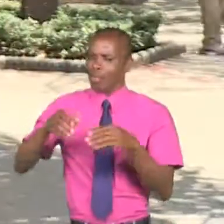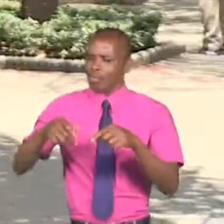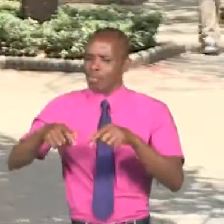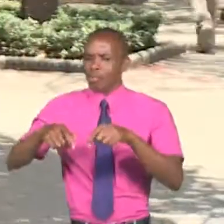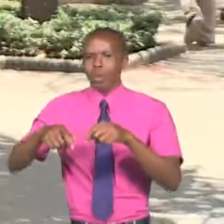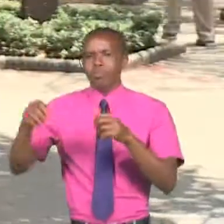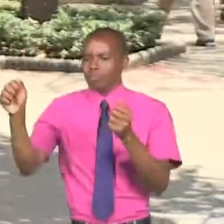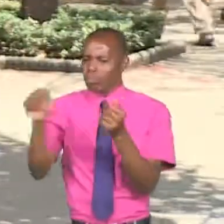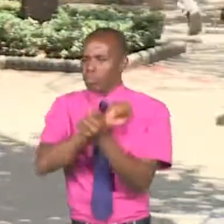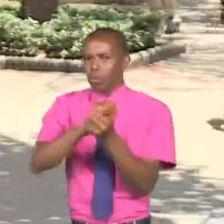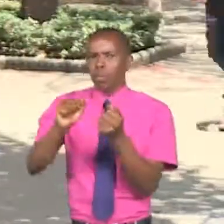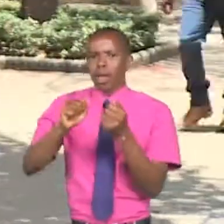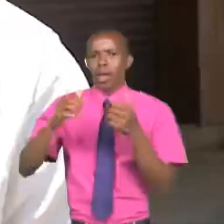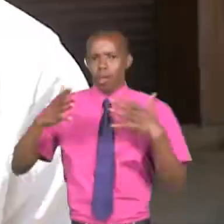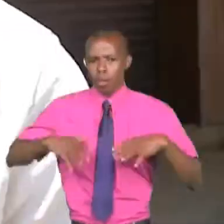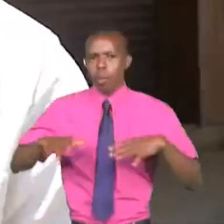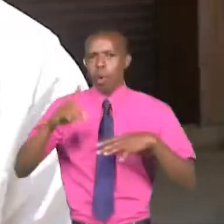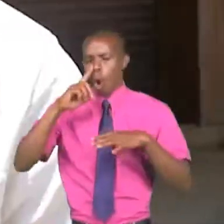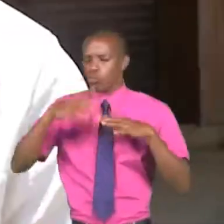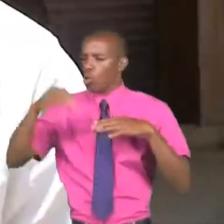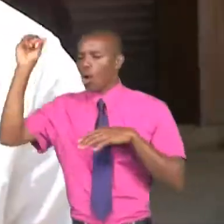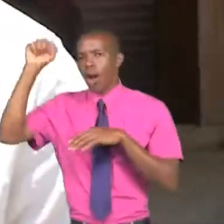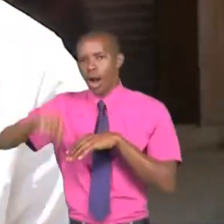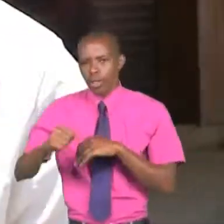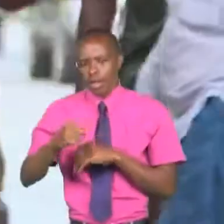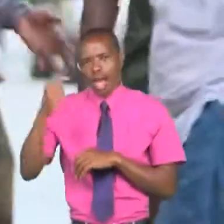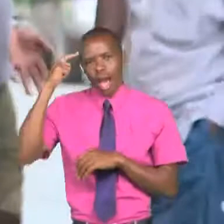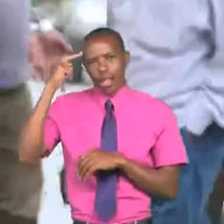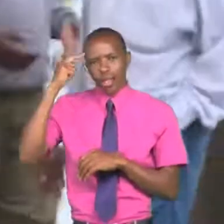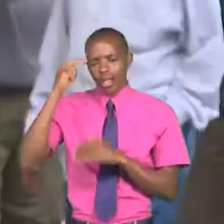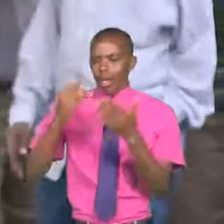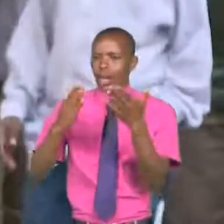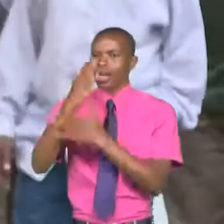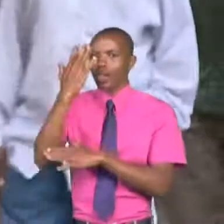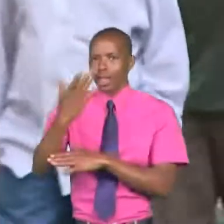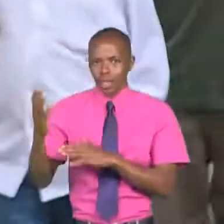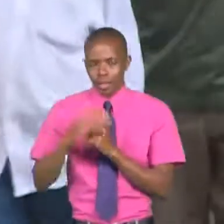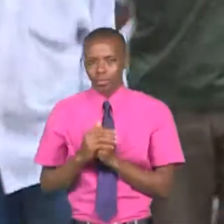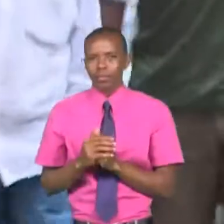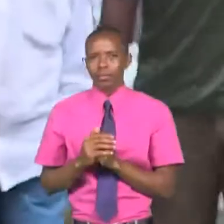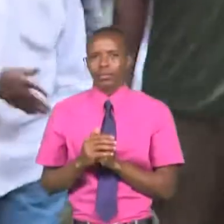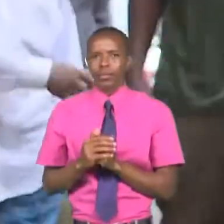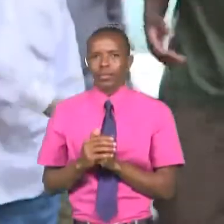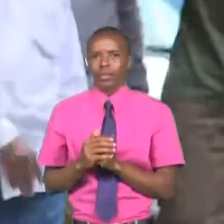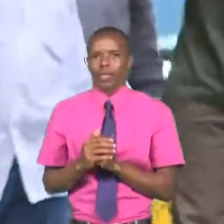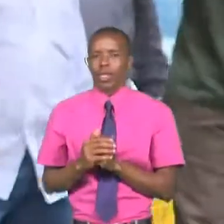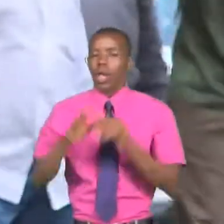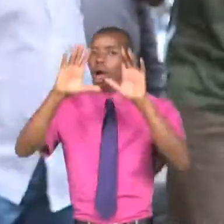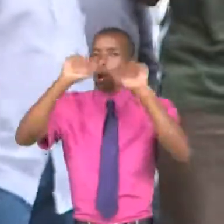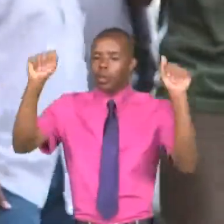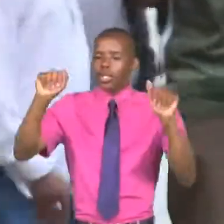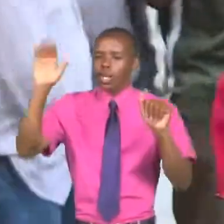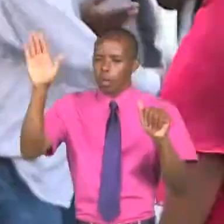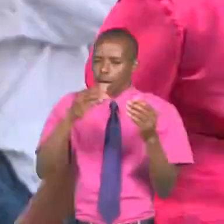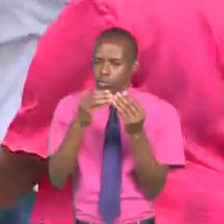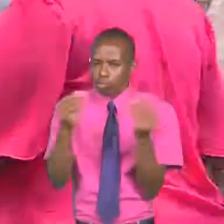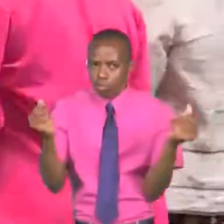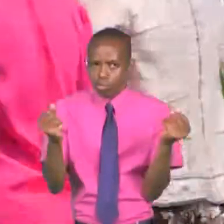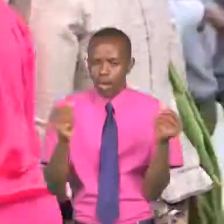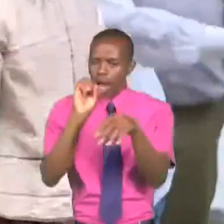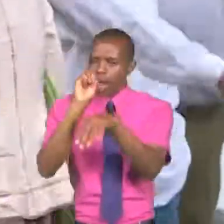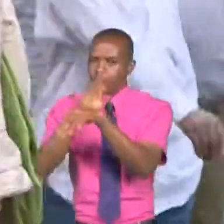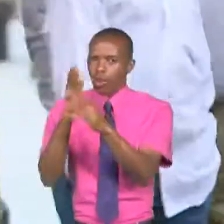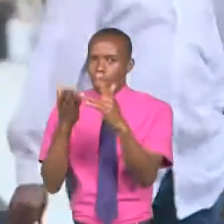nyumbani. Hakuna maneno ingine. I think it is the right thing to do. With the heated debate on whether the president should dissolve the parliament after the advisory by the